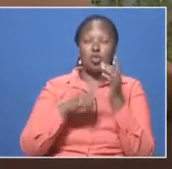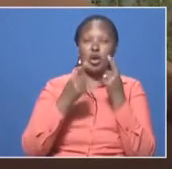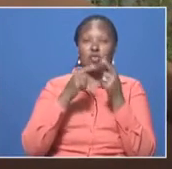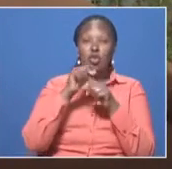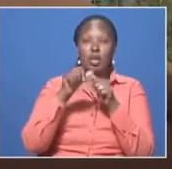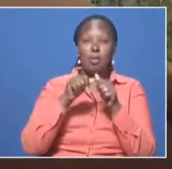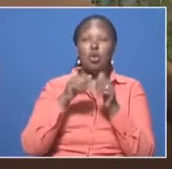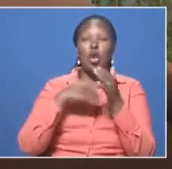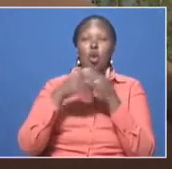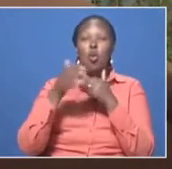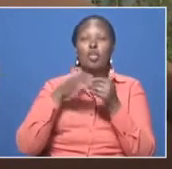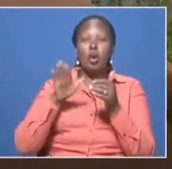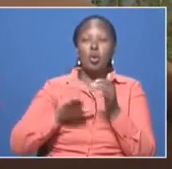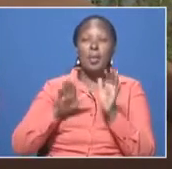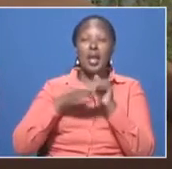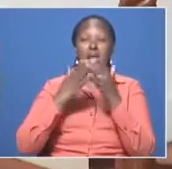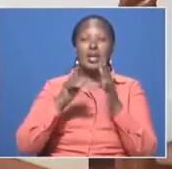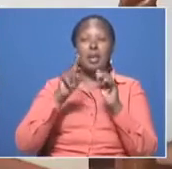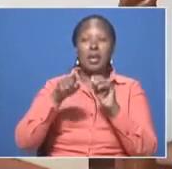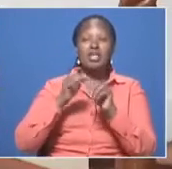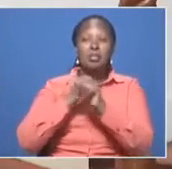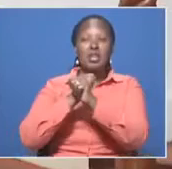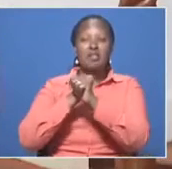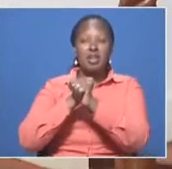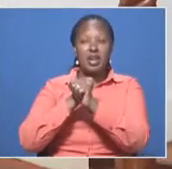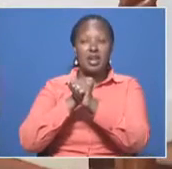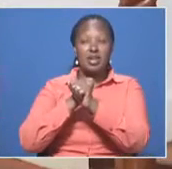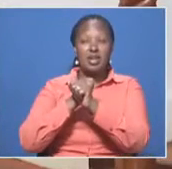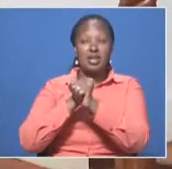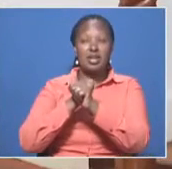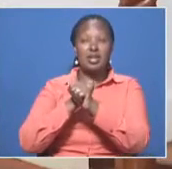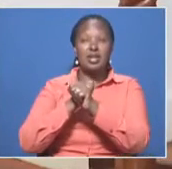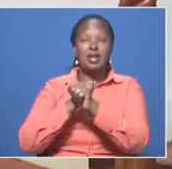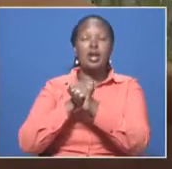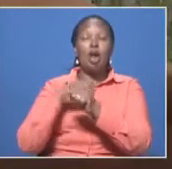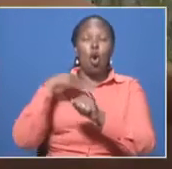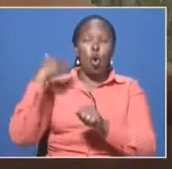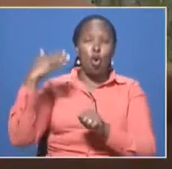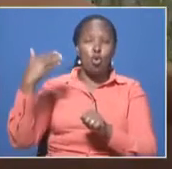women leaders be defended at all costs?